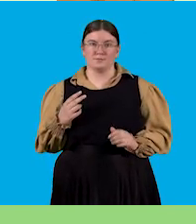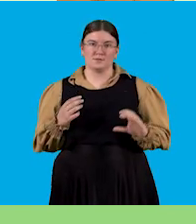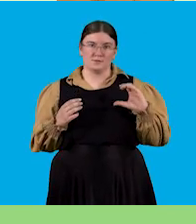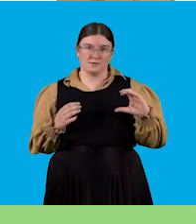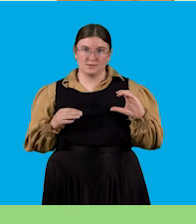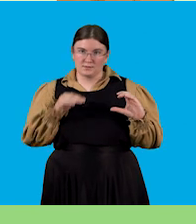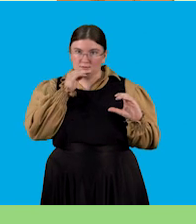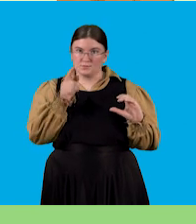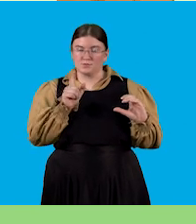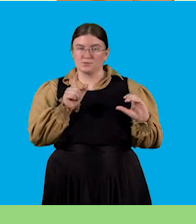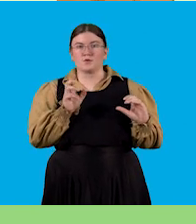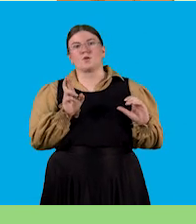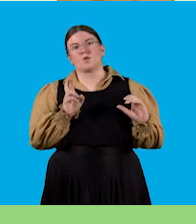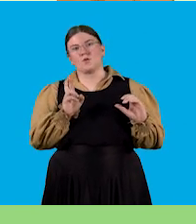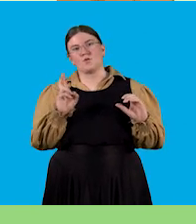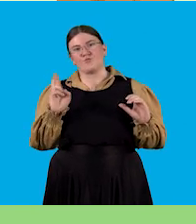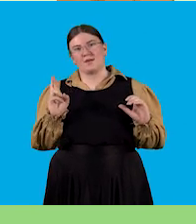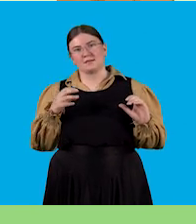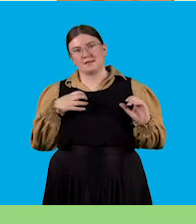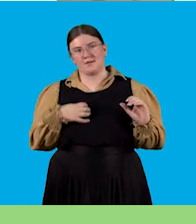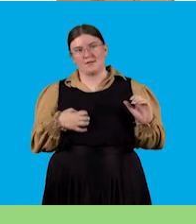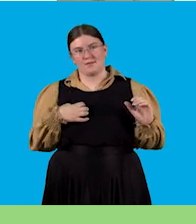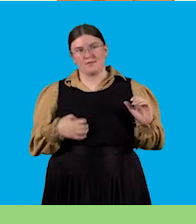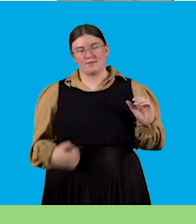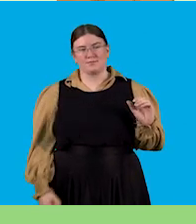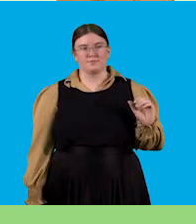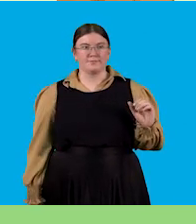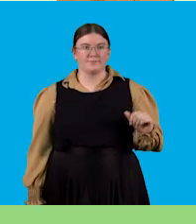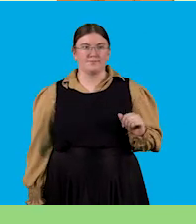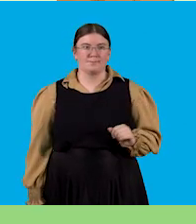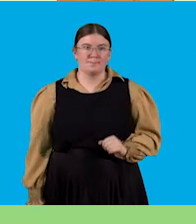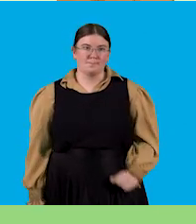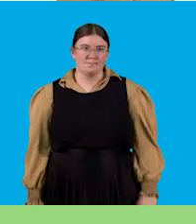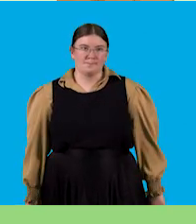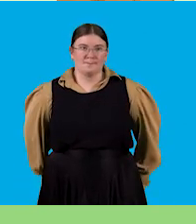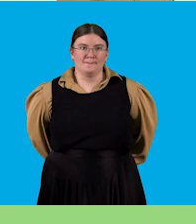will represent the right lung.